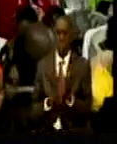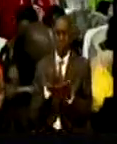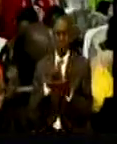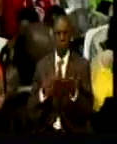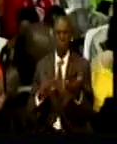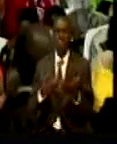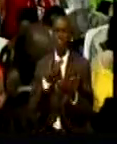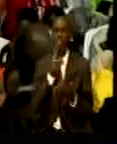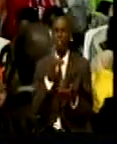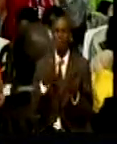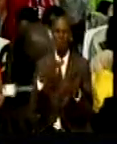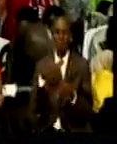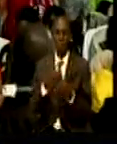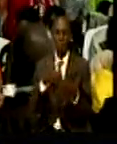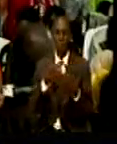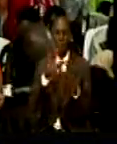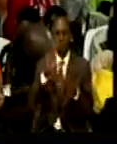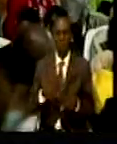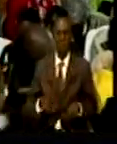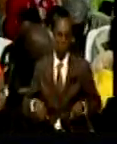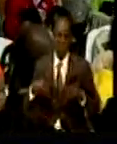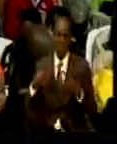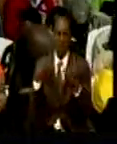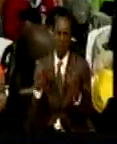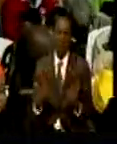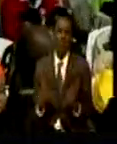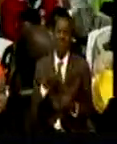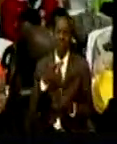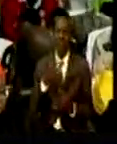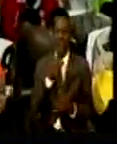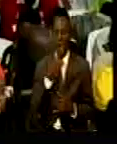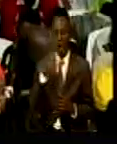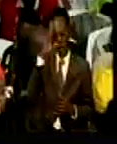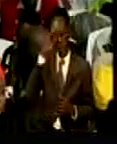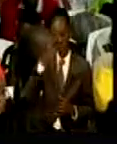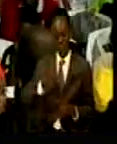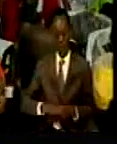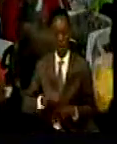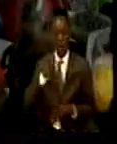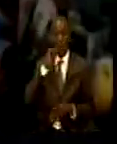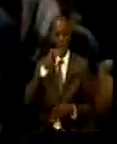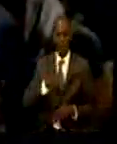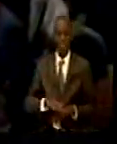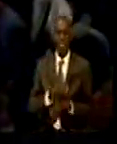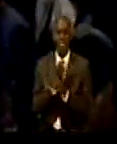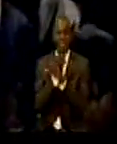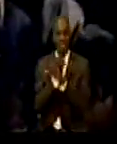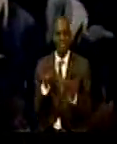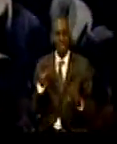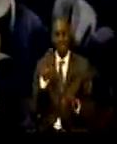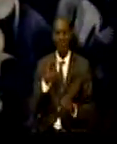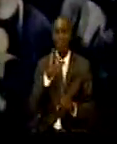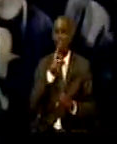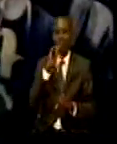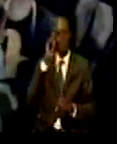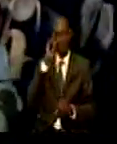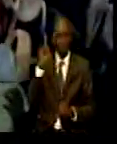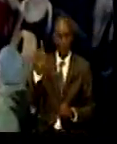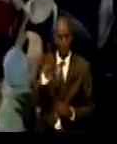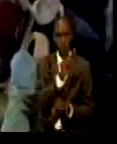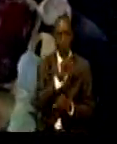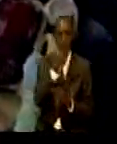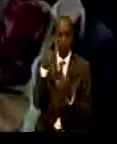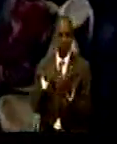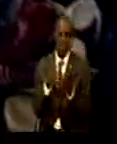boy, salvation is for you. You are a girl, salvation is for you. And this is the time to